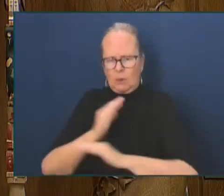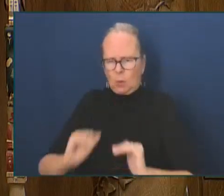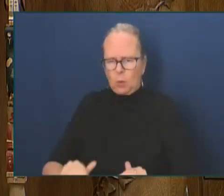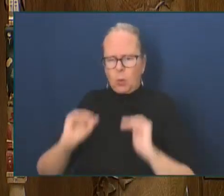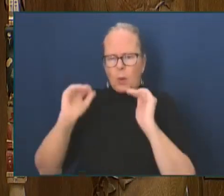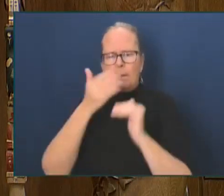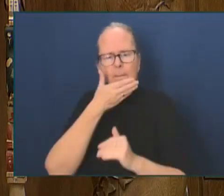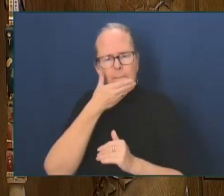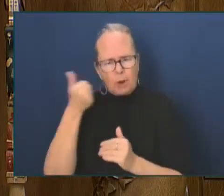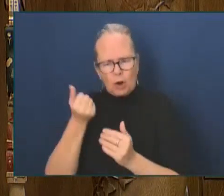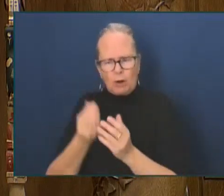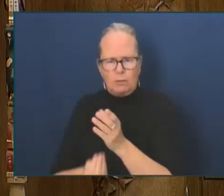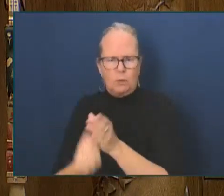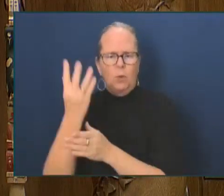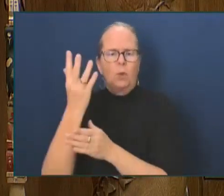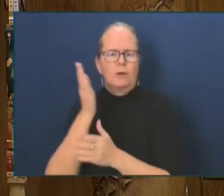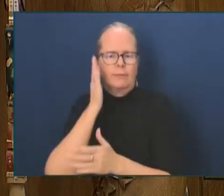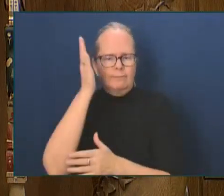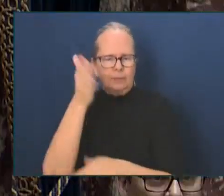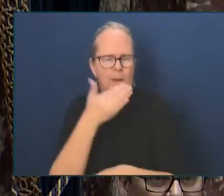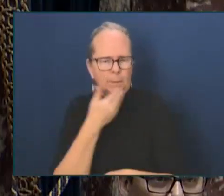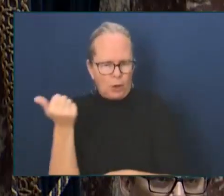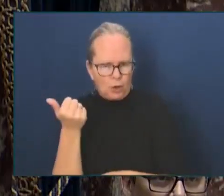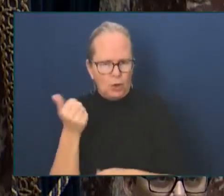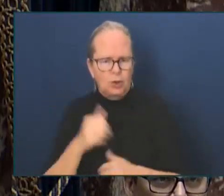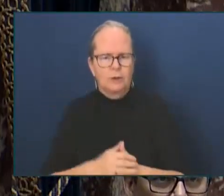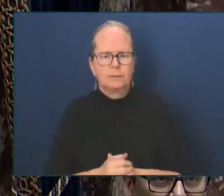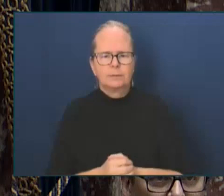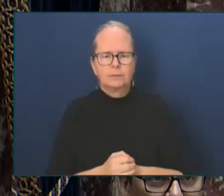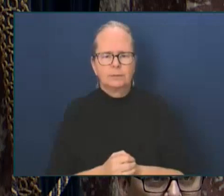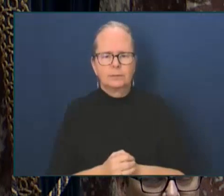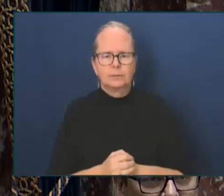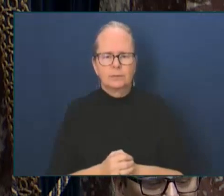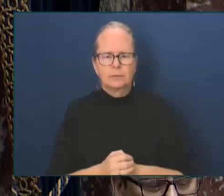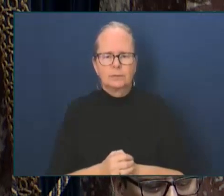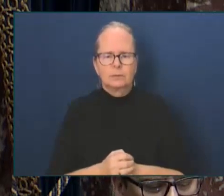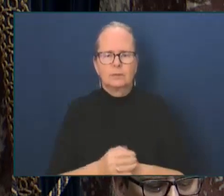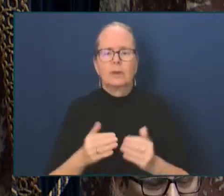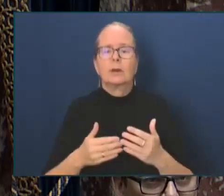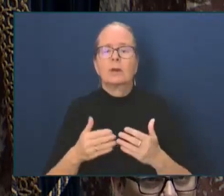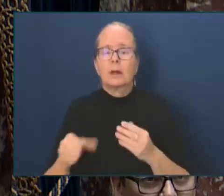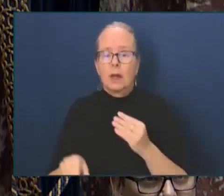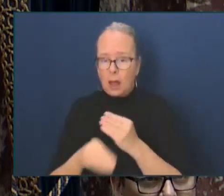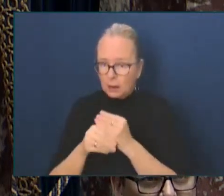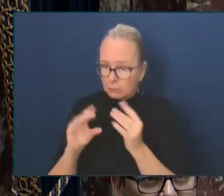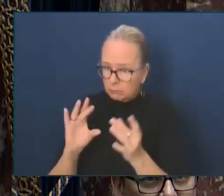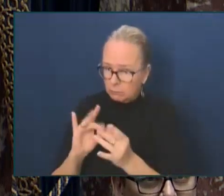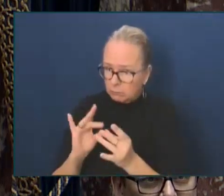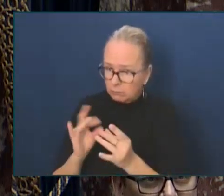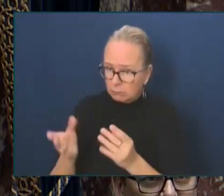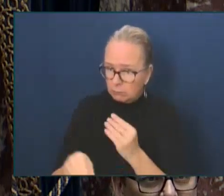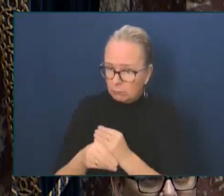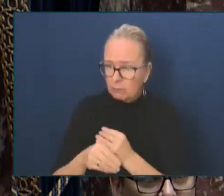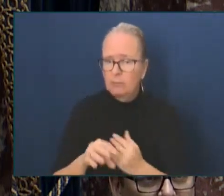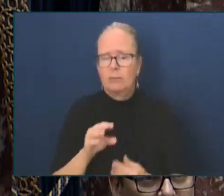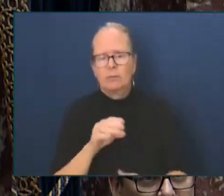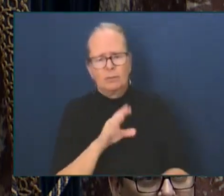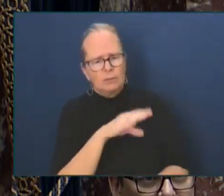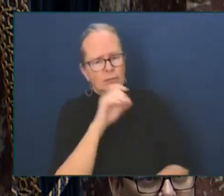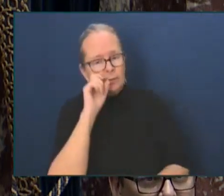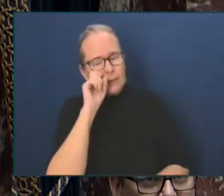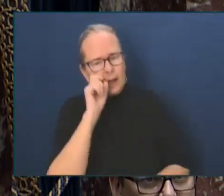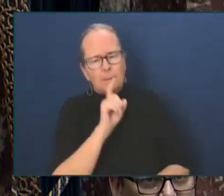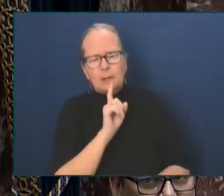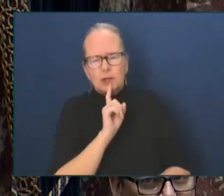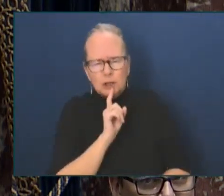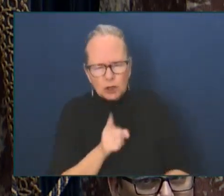House Leader of Third Party Supplemental. I'm sure the parents and caregivers of children with autism are going to be disappointed that our